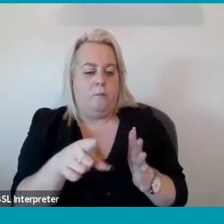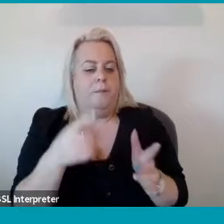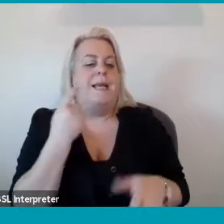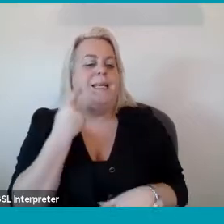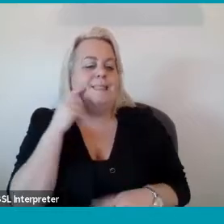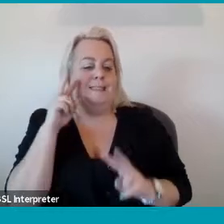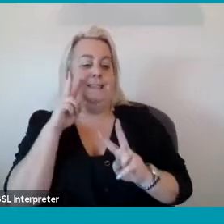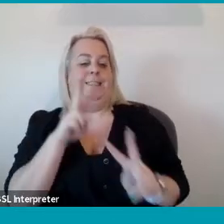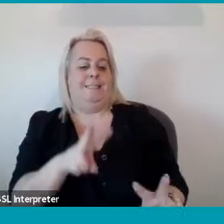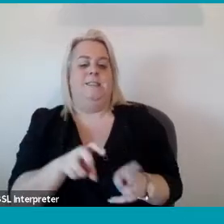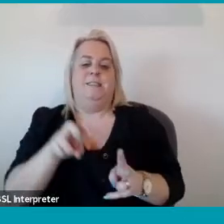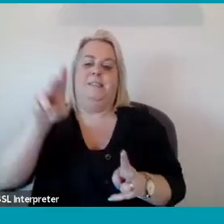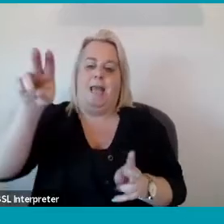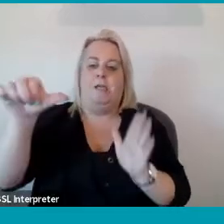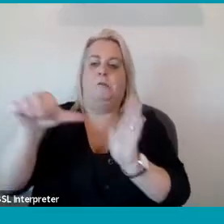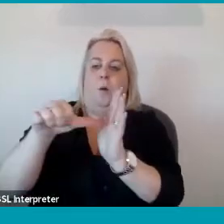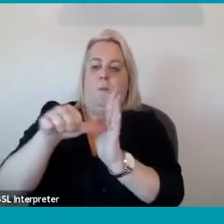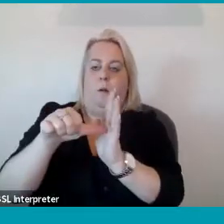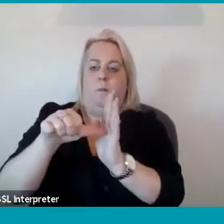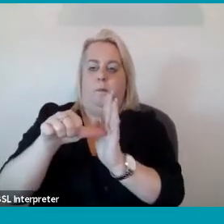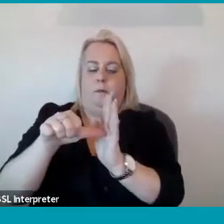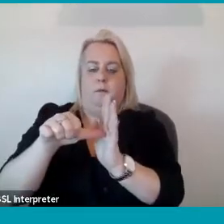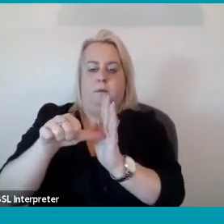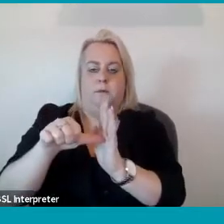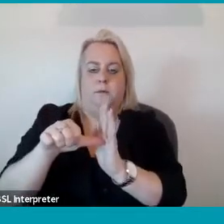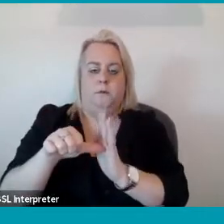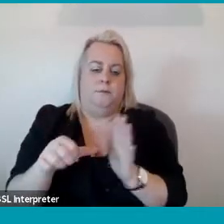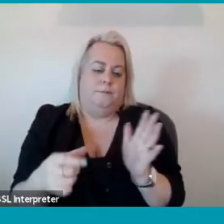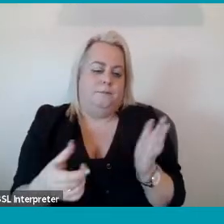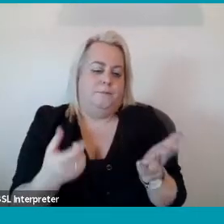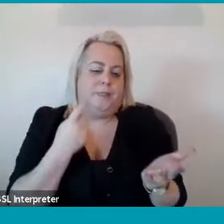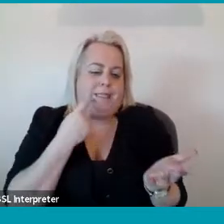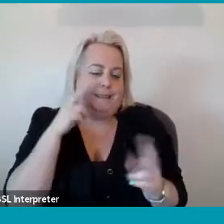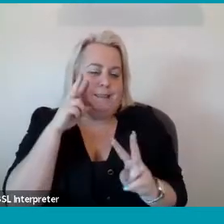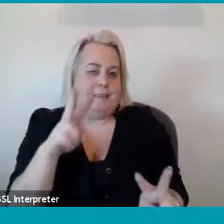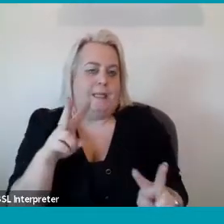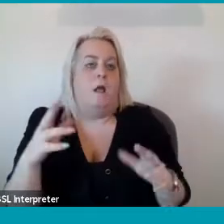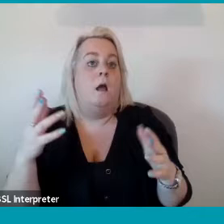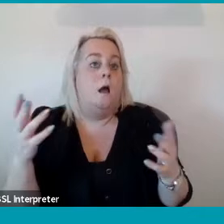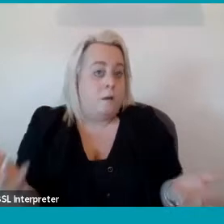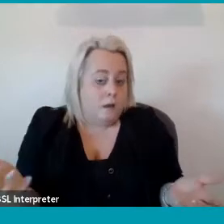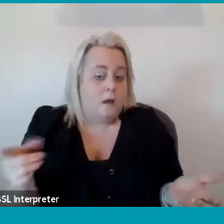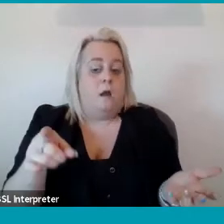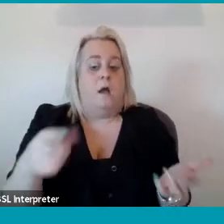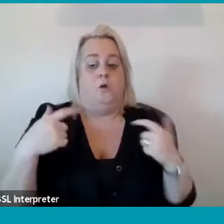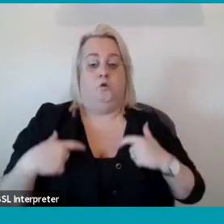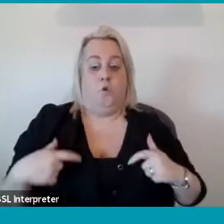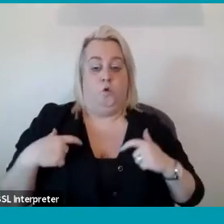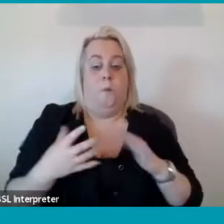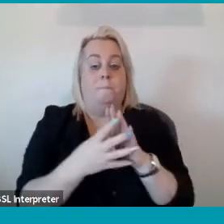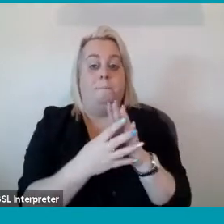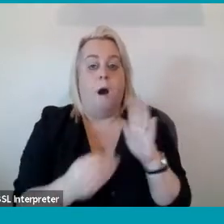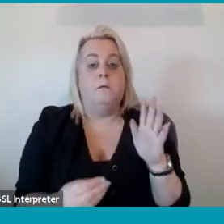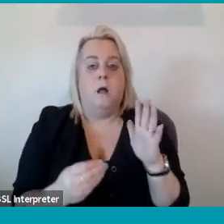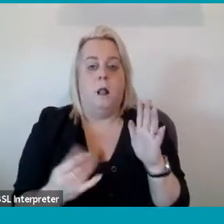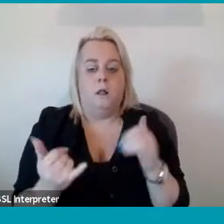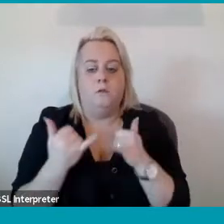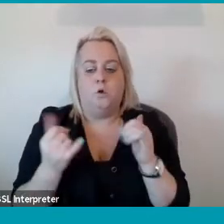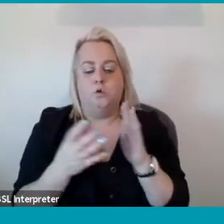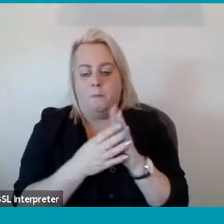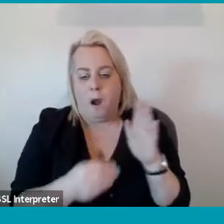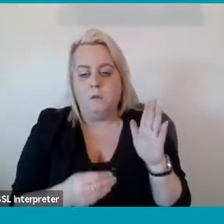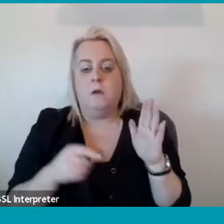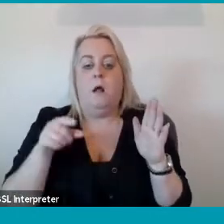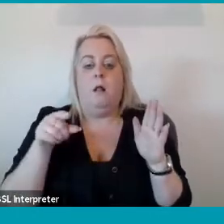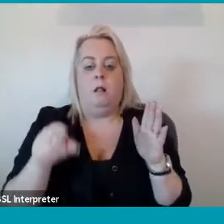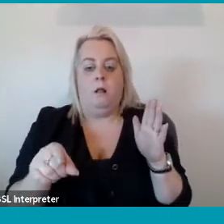to understand. Actually, the social model speaks to any disability, any condition that means that